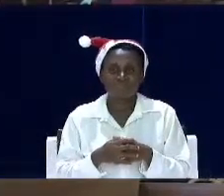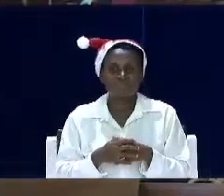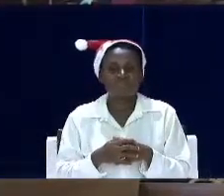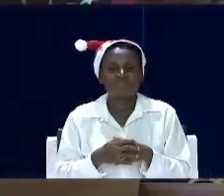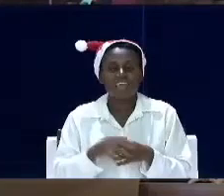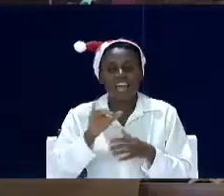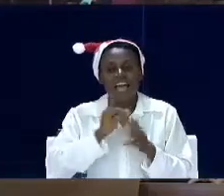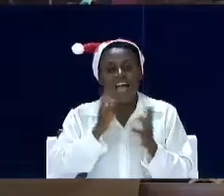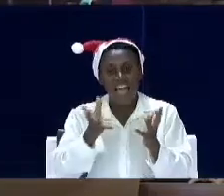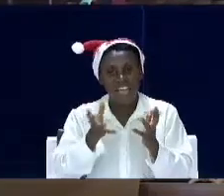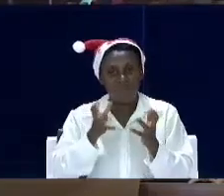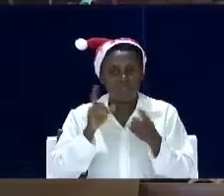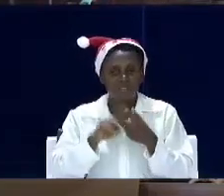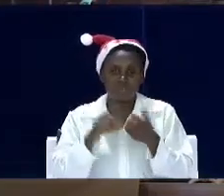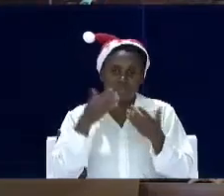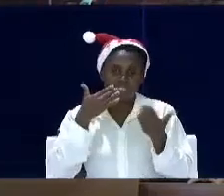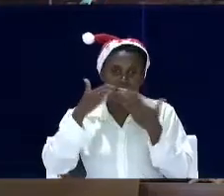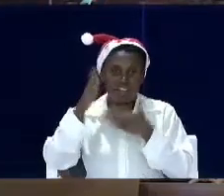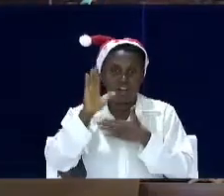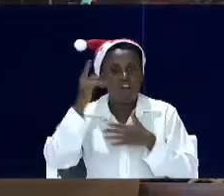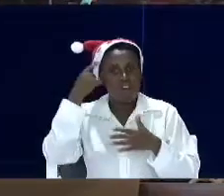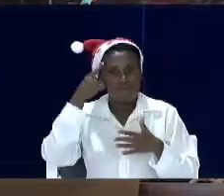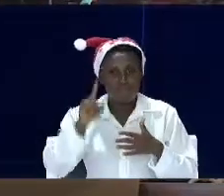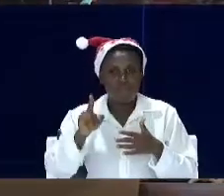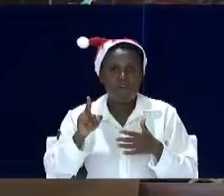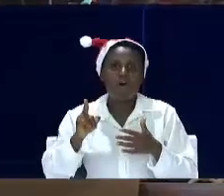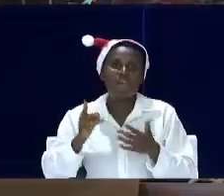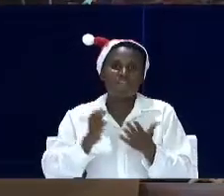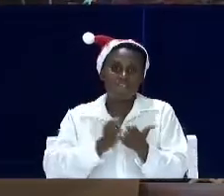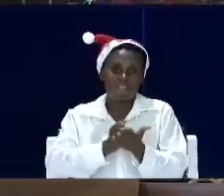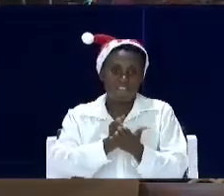I want to thank God for faithful